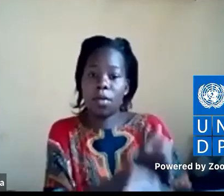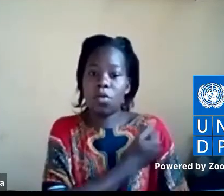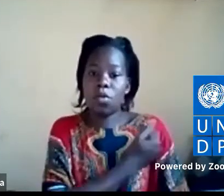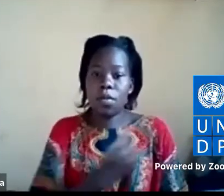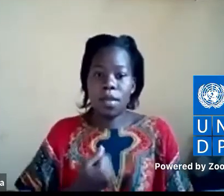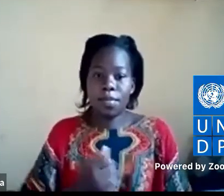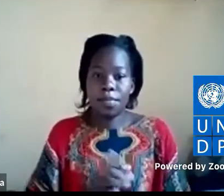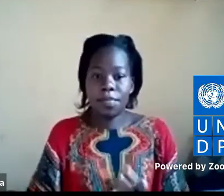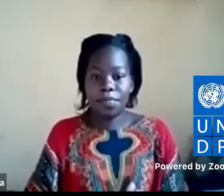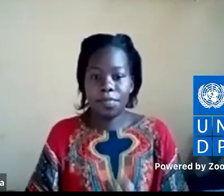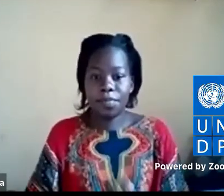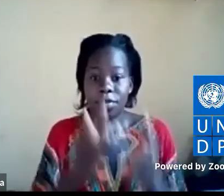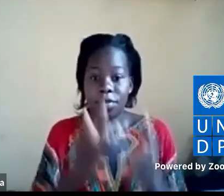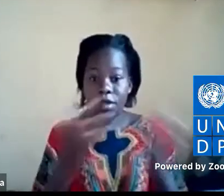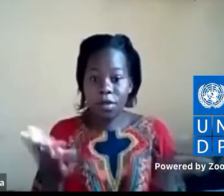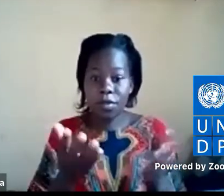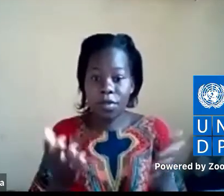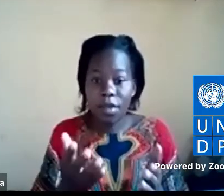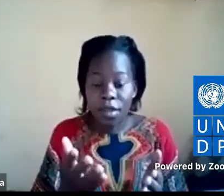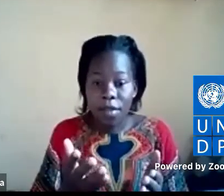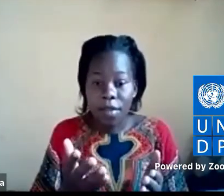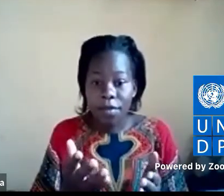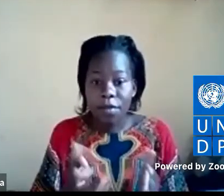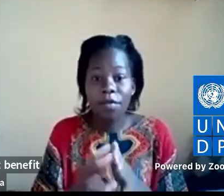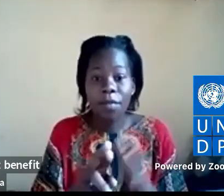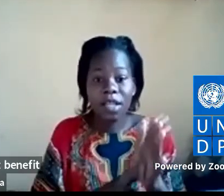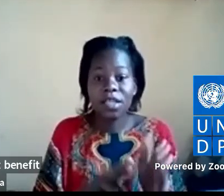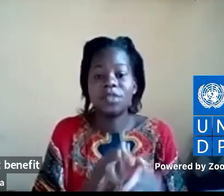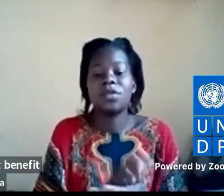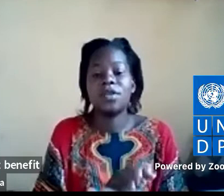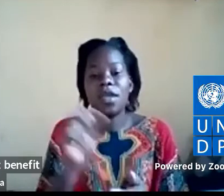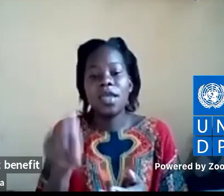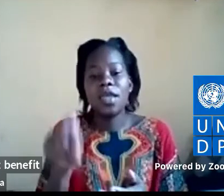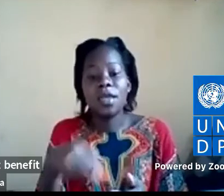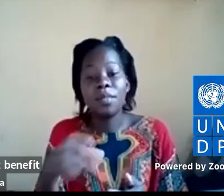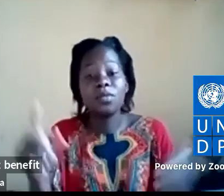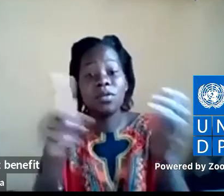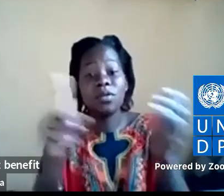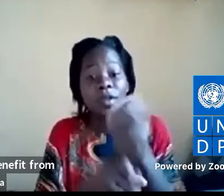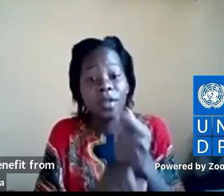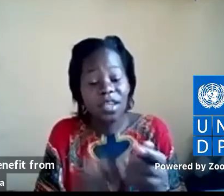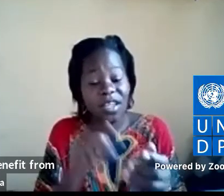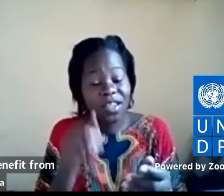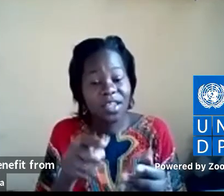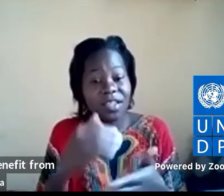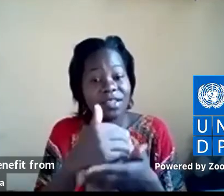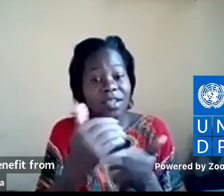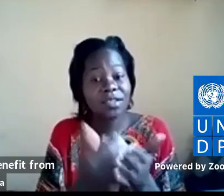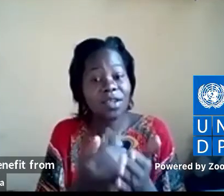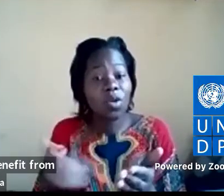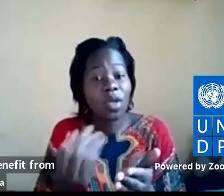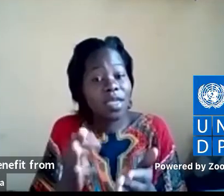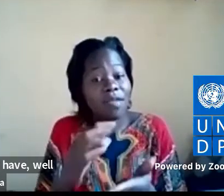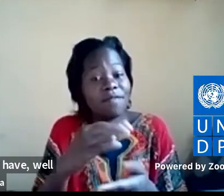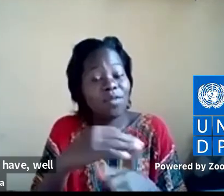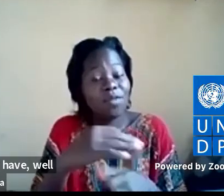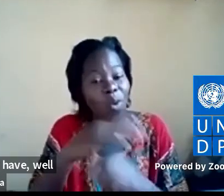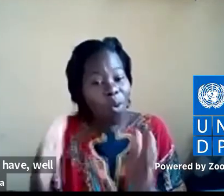is formalization. You cannot benefit from this sector until you are formalized, until you have